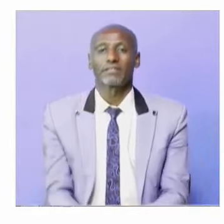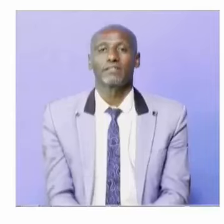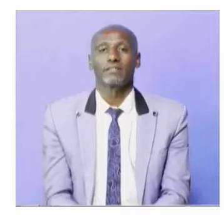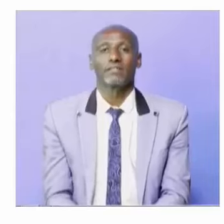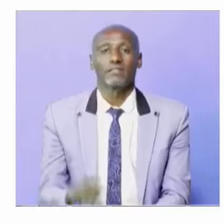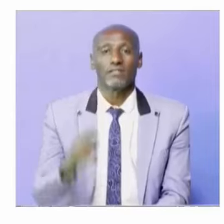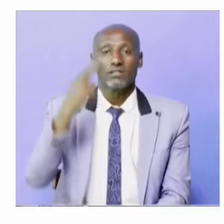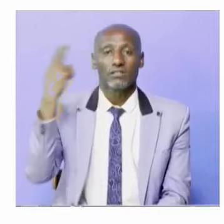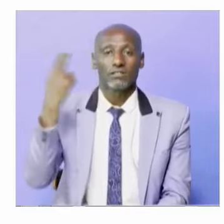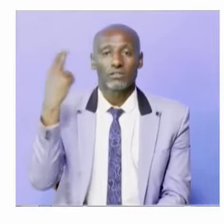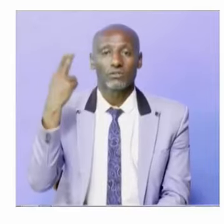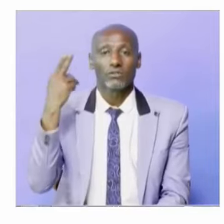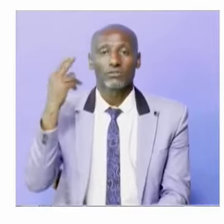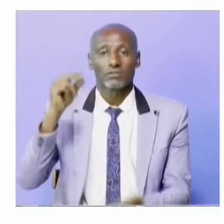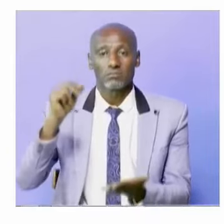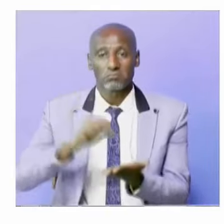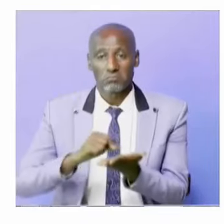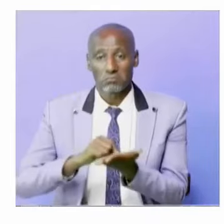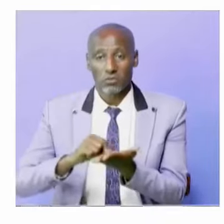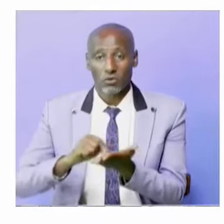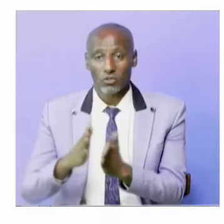use notebook.